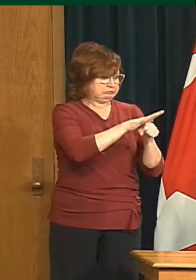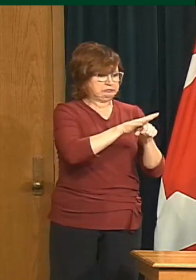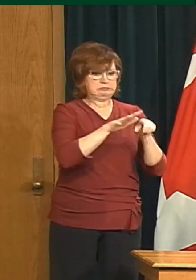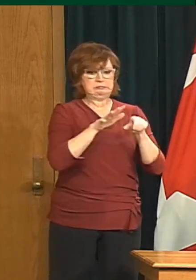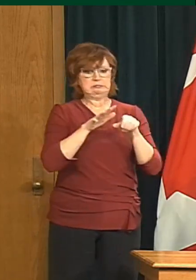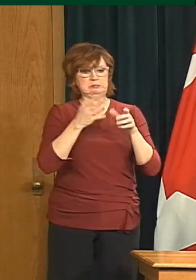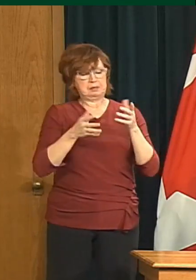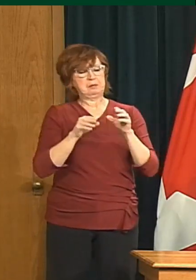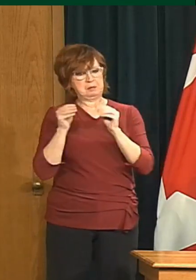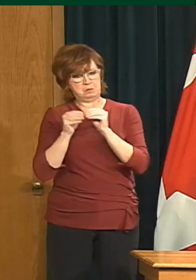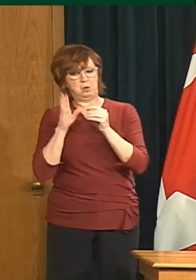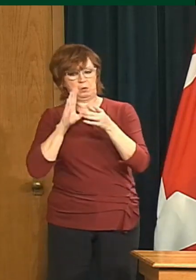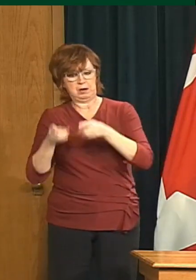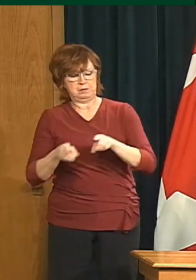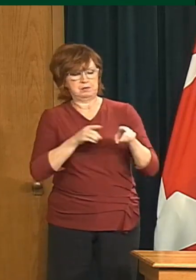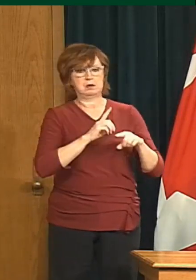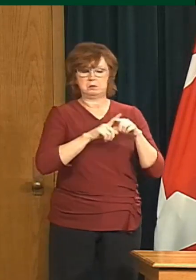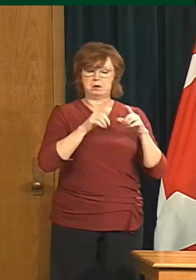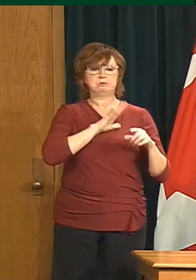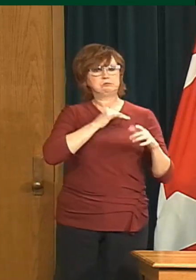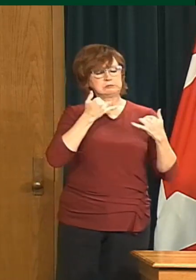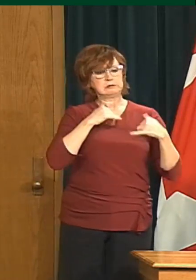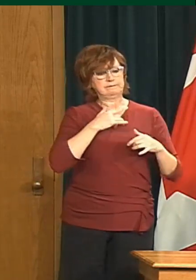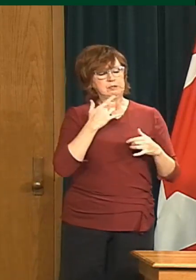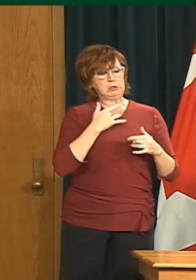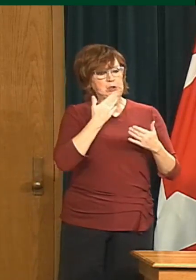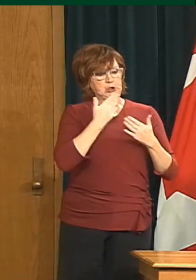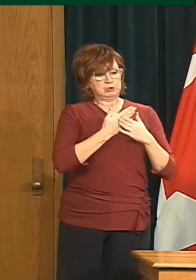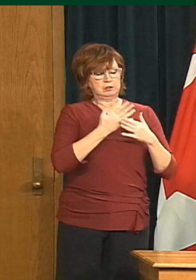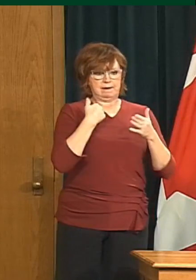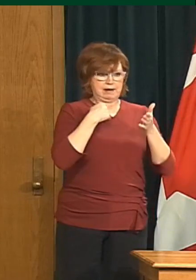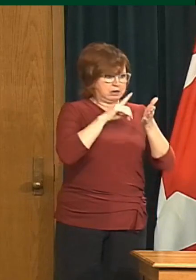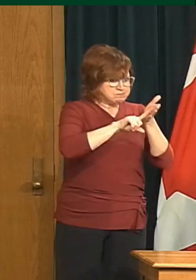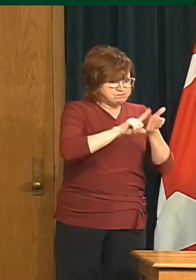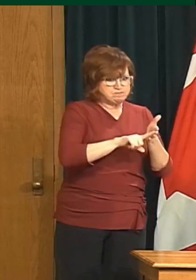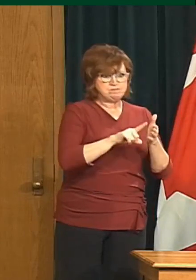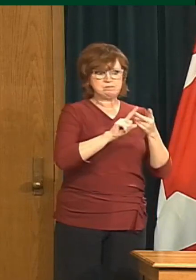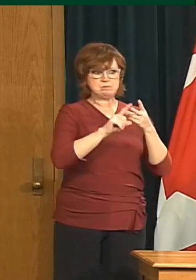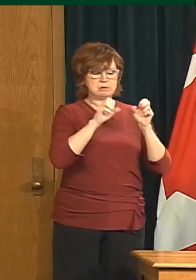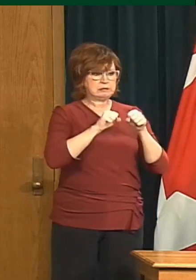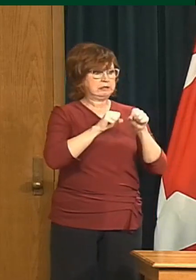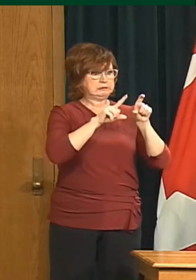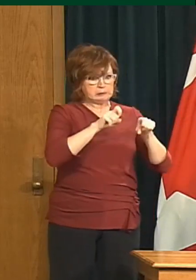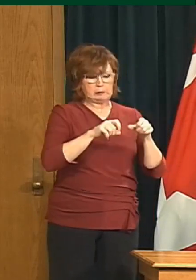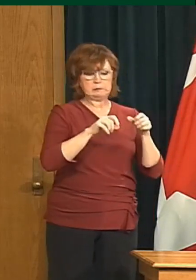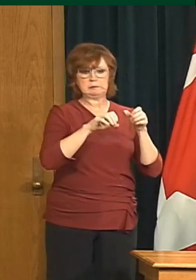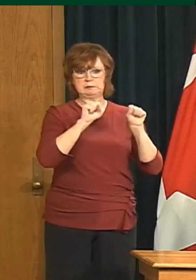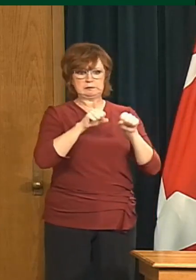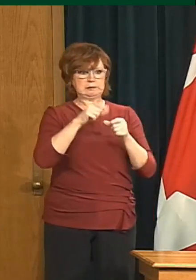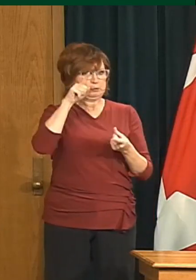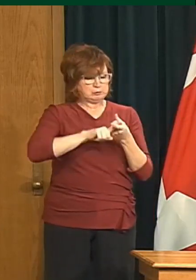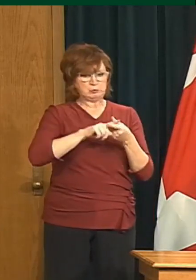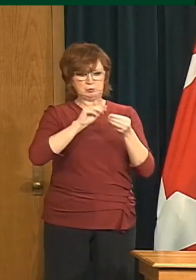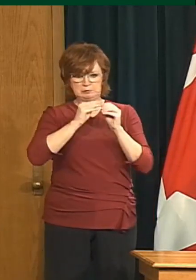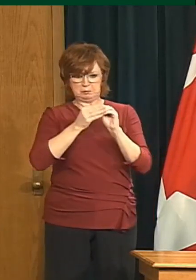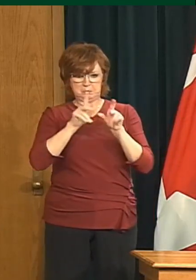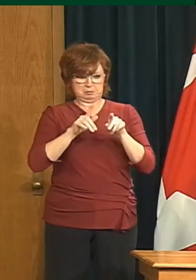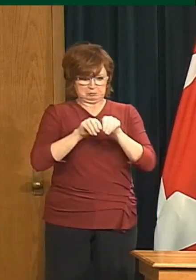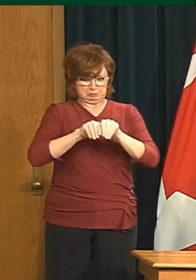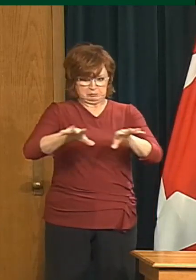the contact tracing, and isolation to control these kinds of outbreaks quickly and to control them